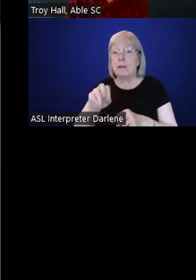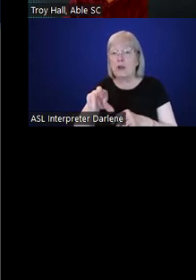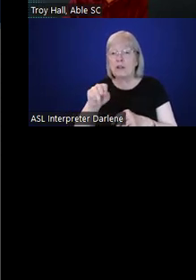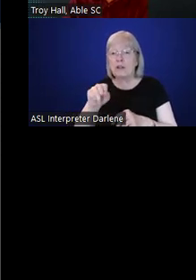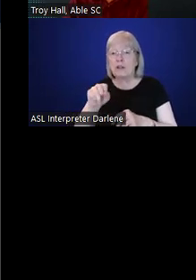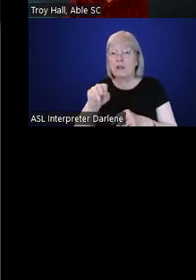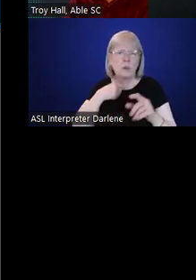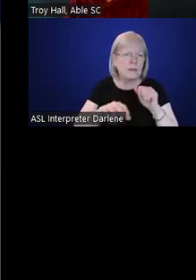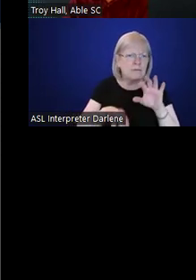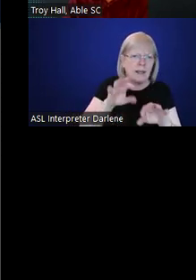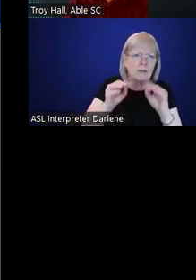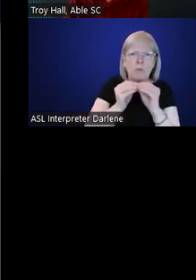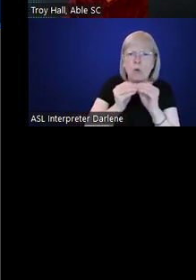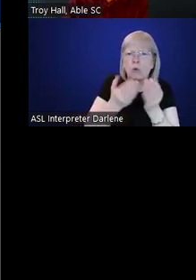opportunities.